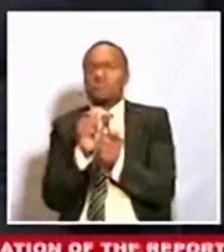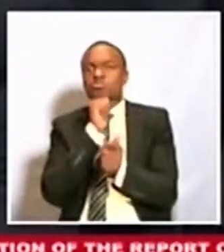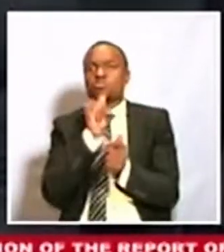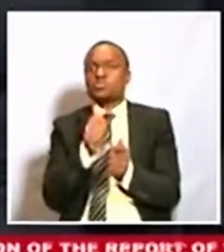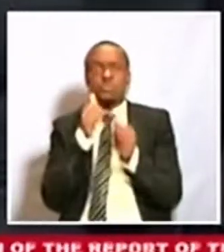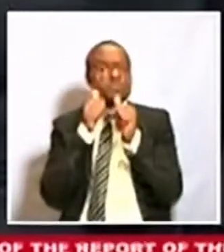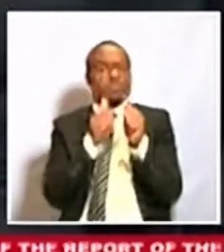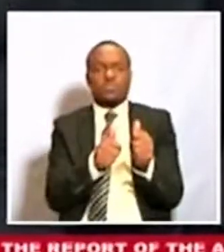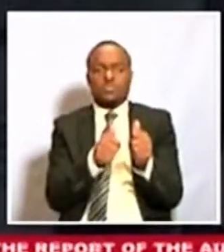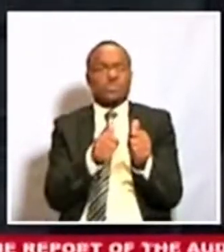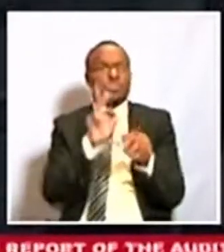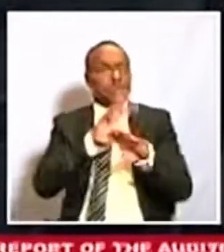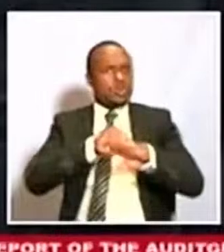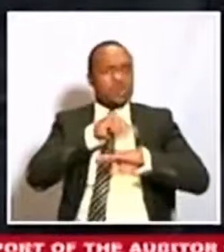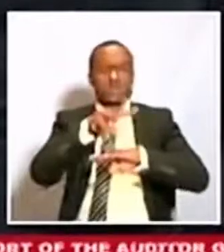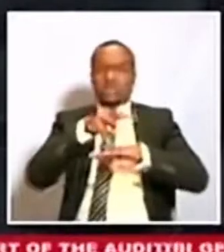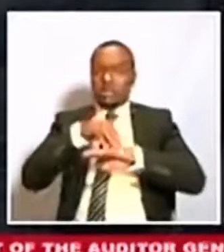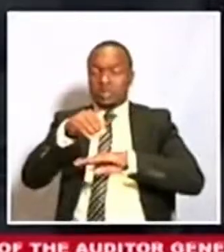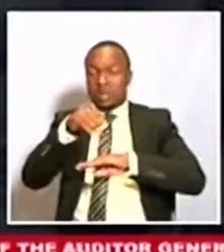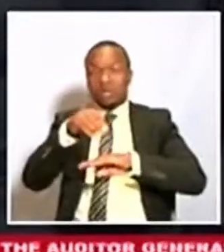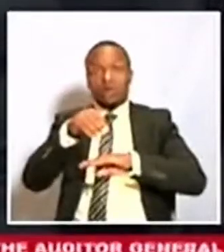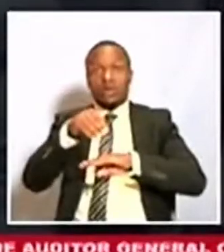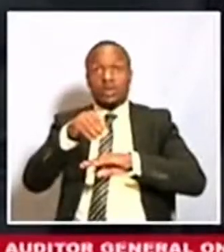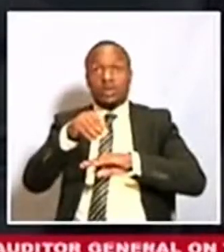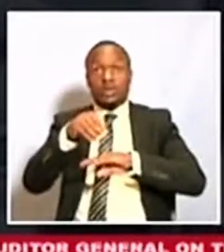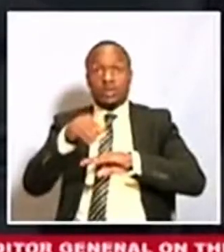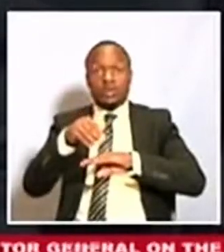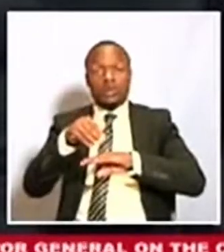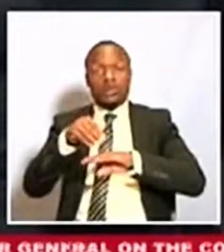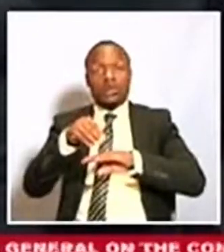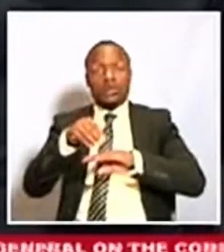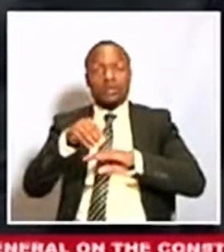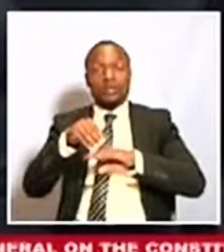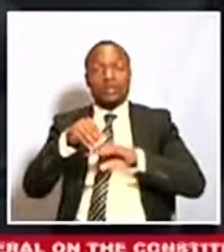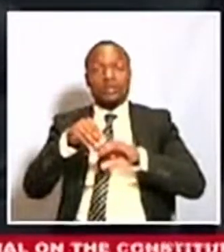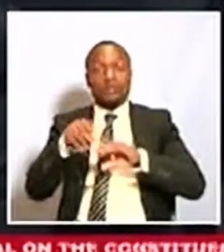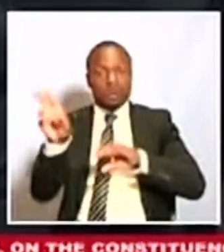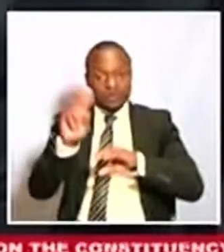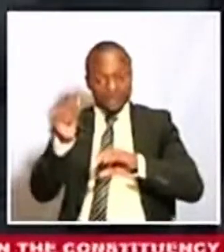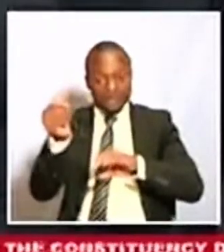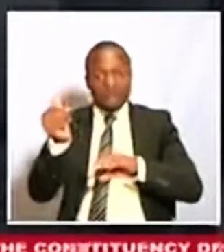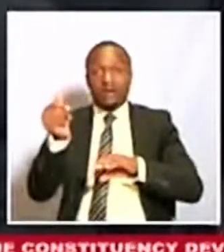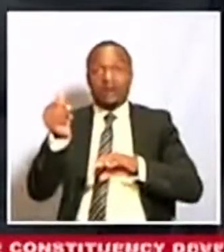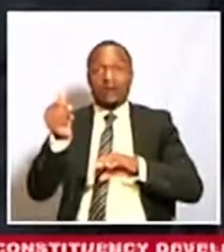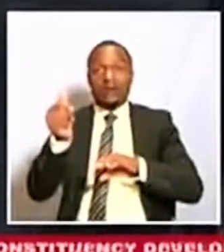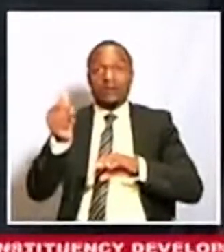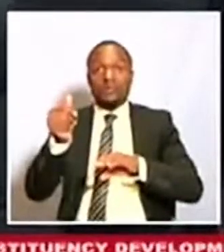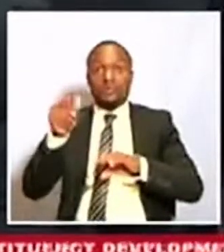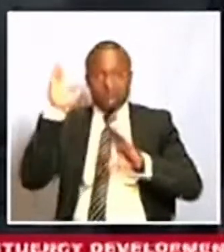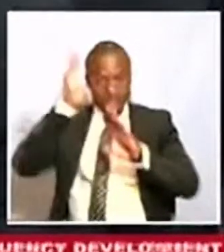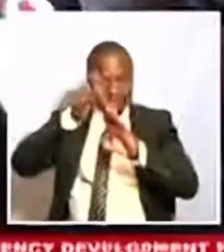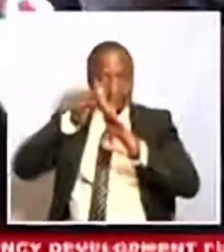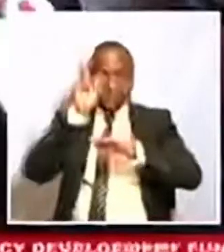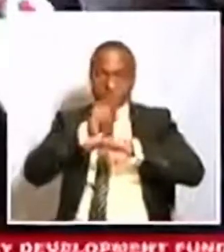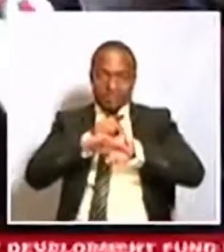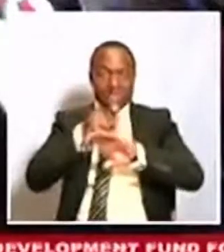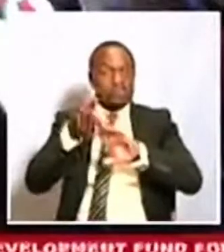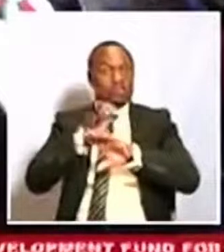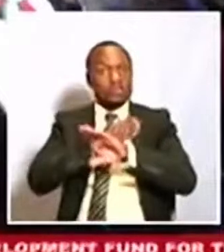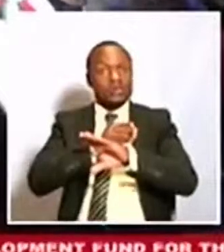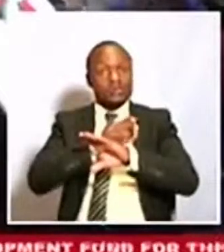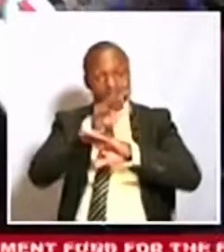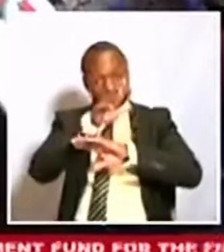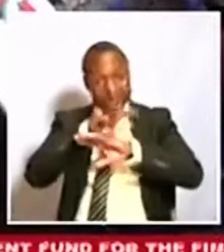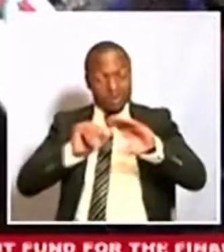of reverting back to their original intended purpose in terms of expenditure. Honorable members, before I invite the ministry